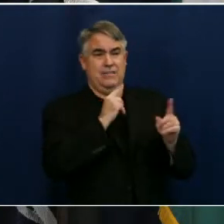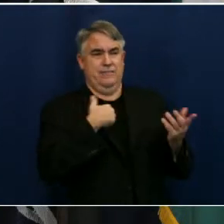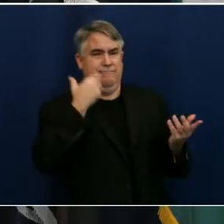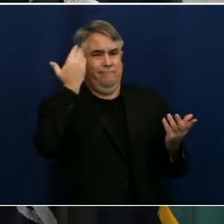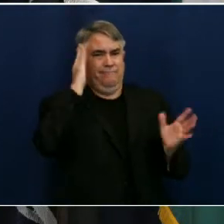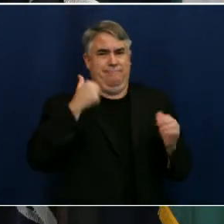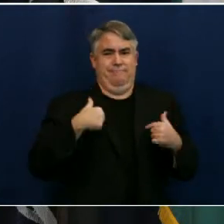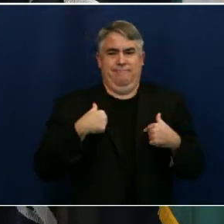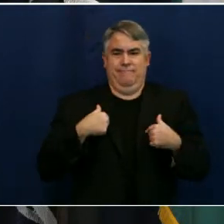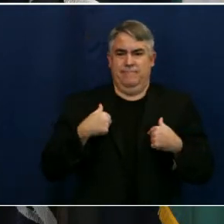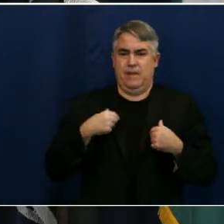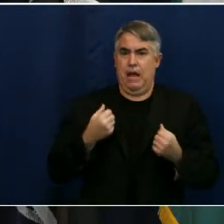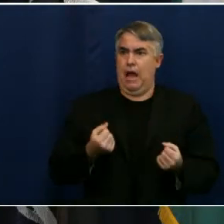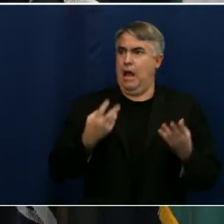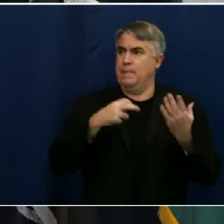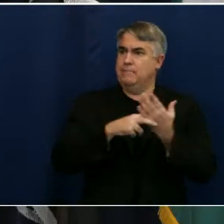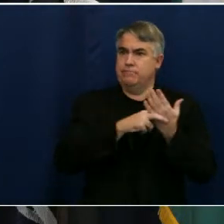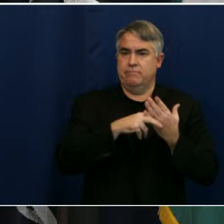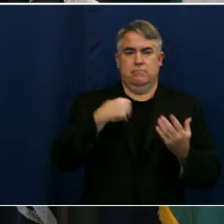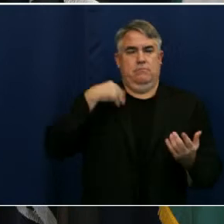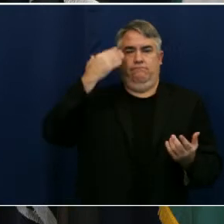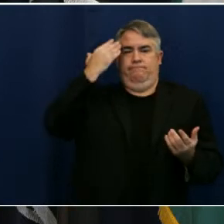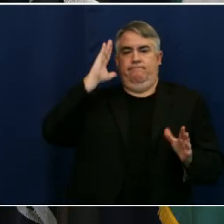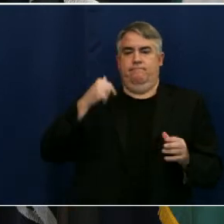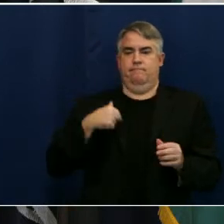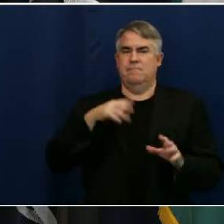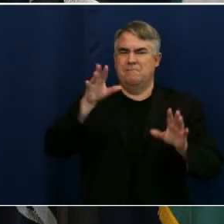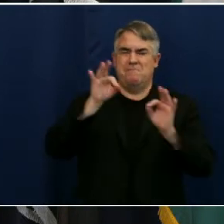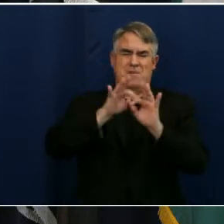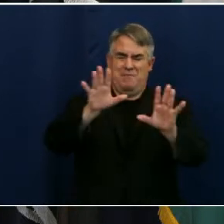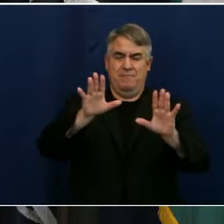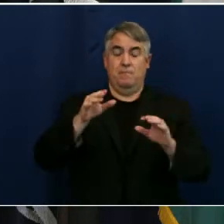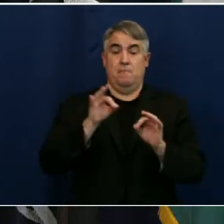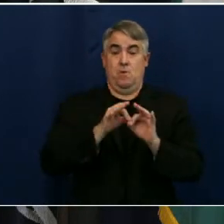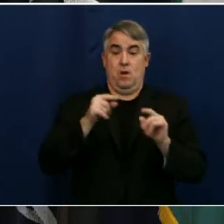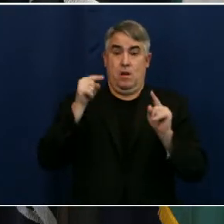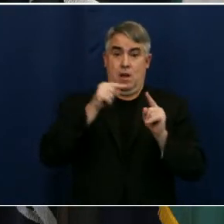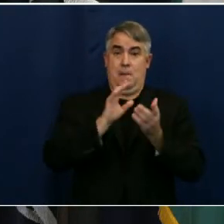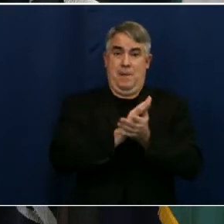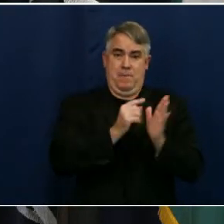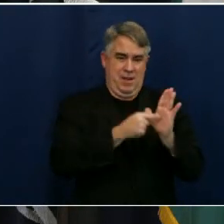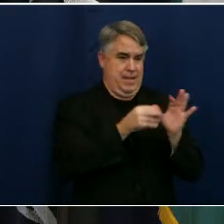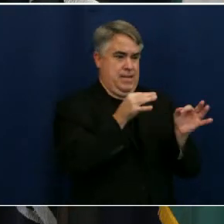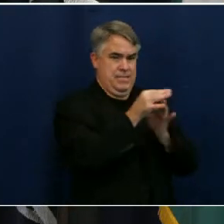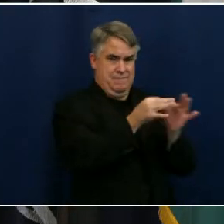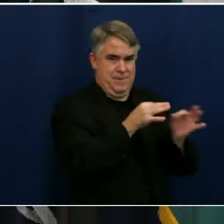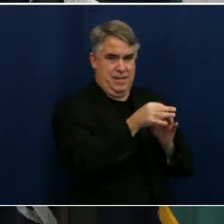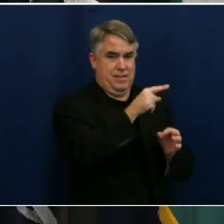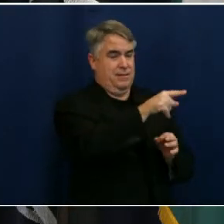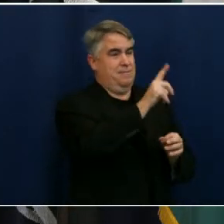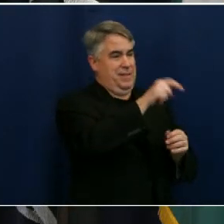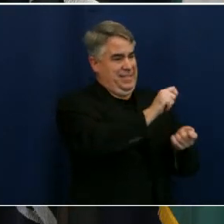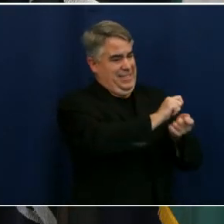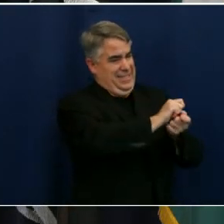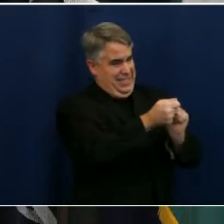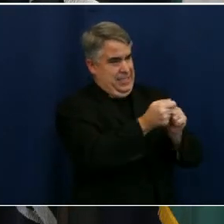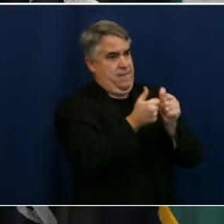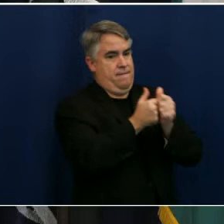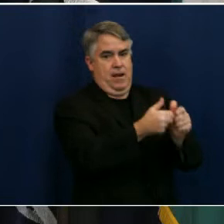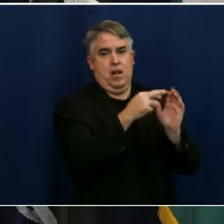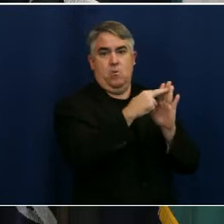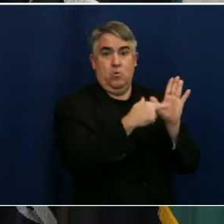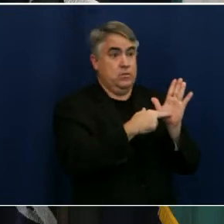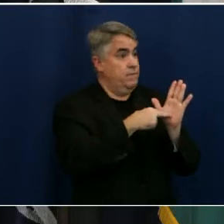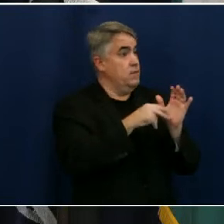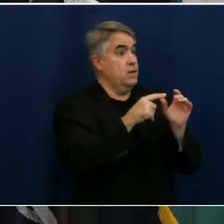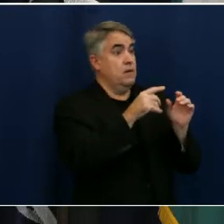that have been issued. But again, the cease and desist letters can include language about cease and desist until you're in compliance. And so if they